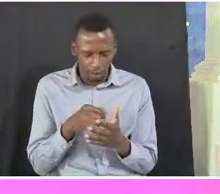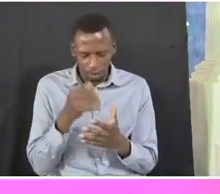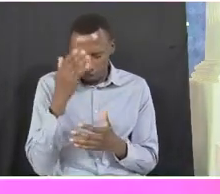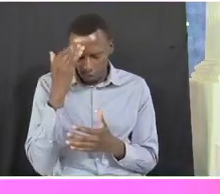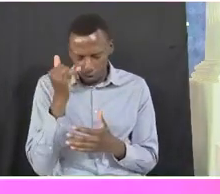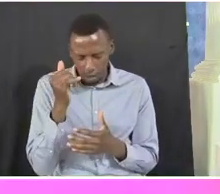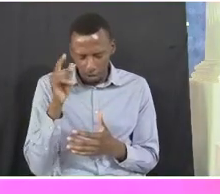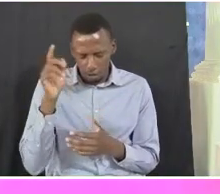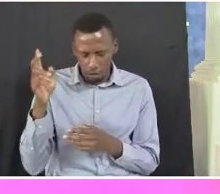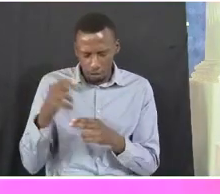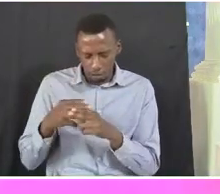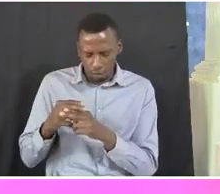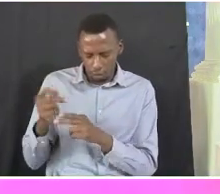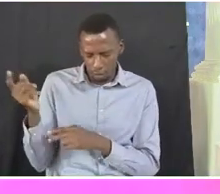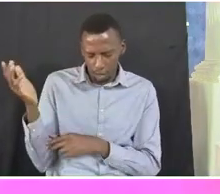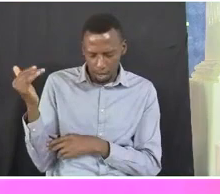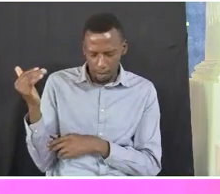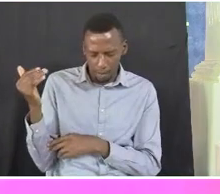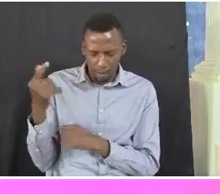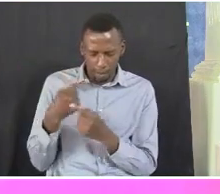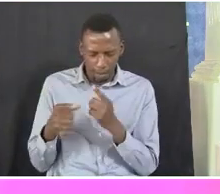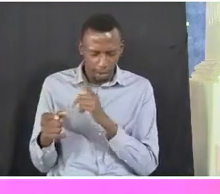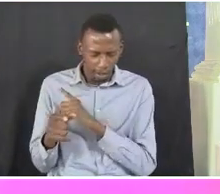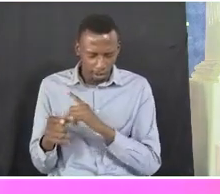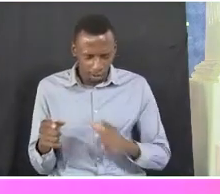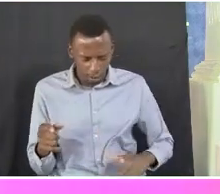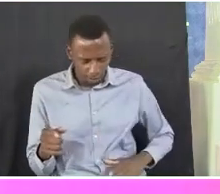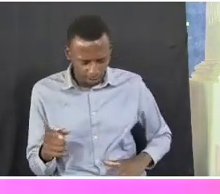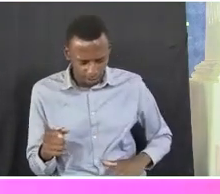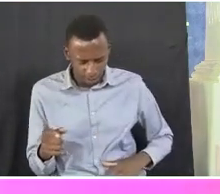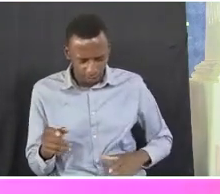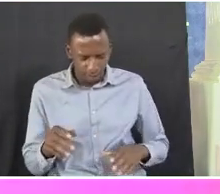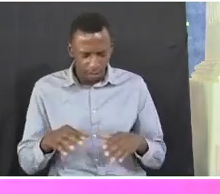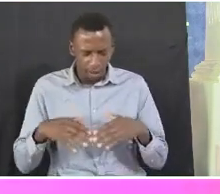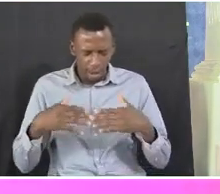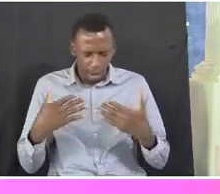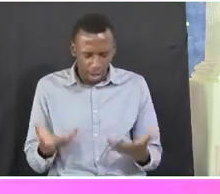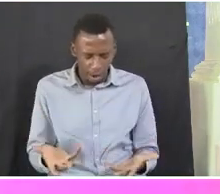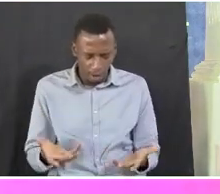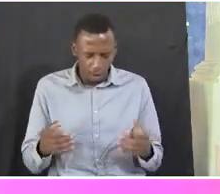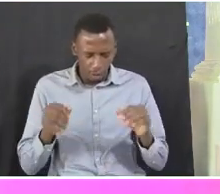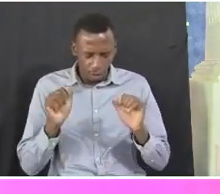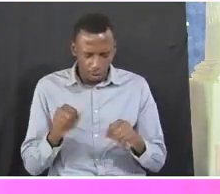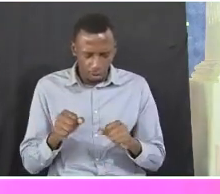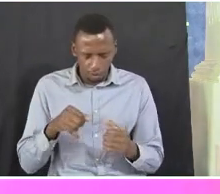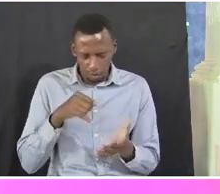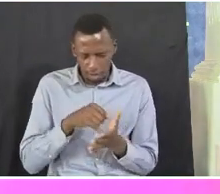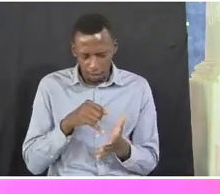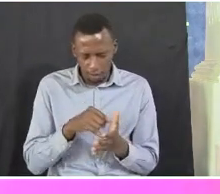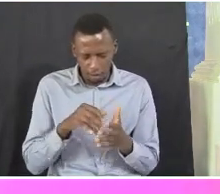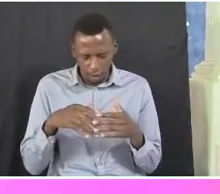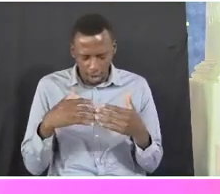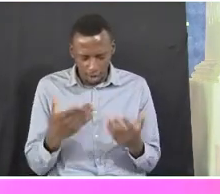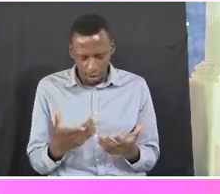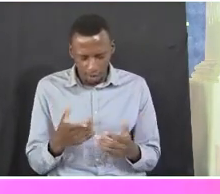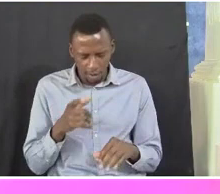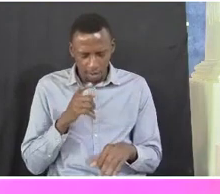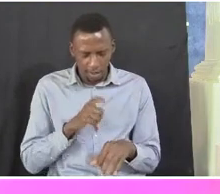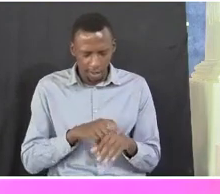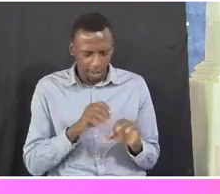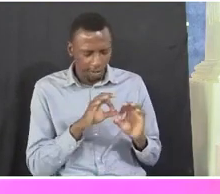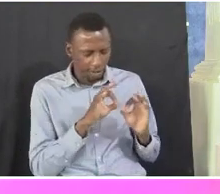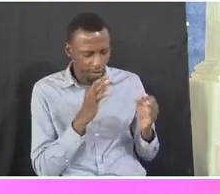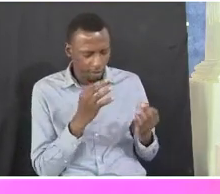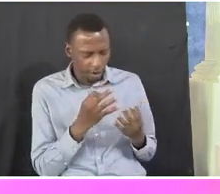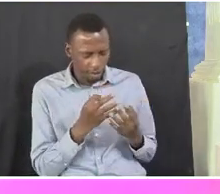you are soon coming. But Lord, how can we get involved when our